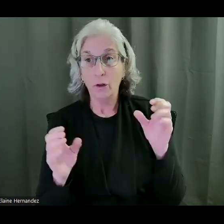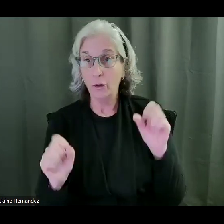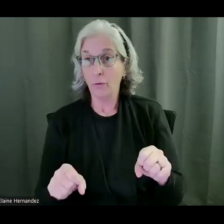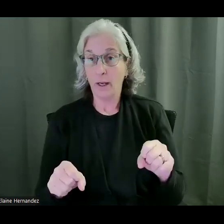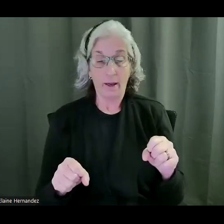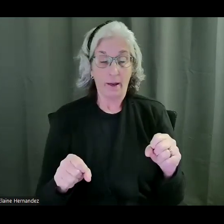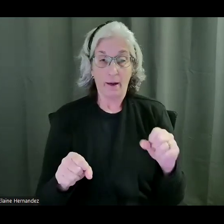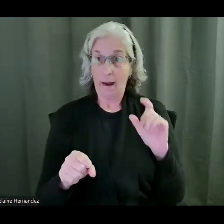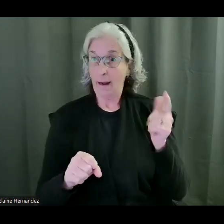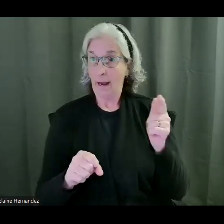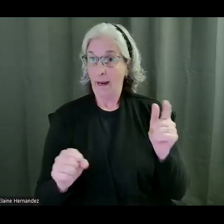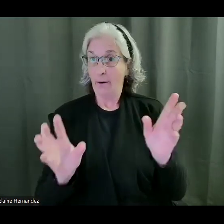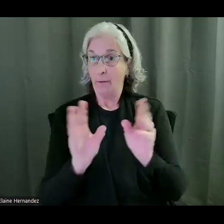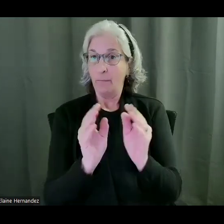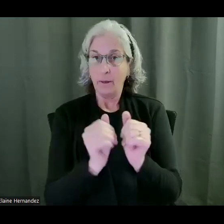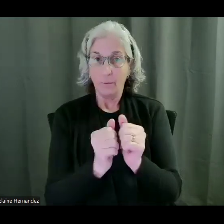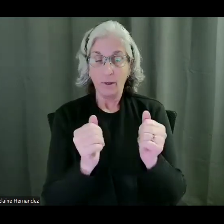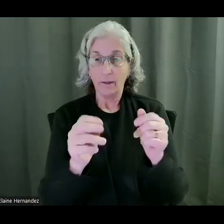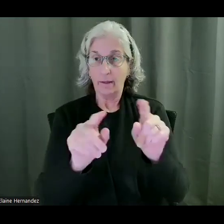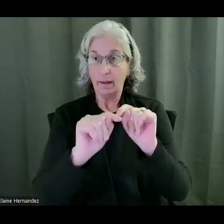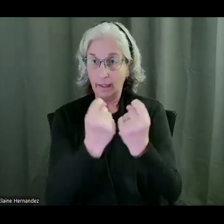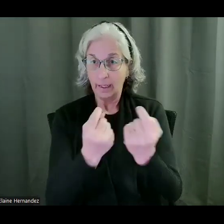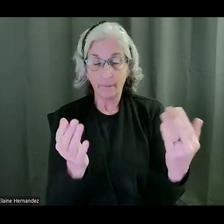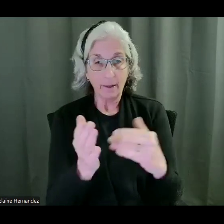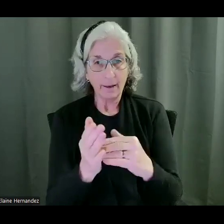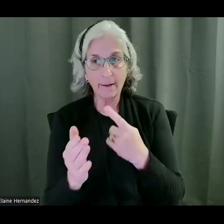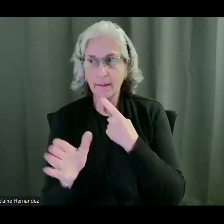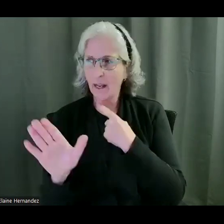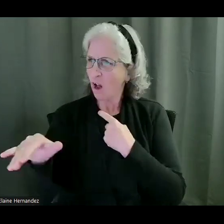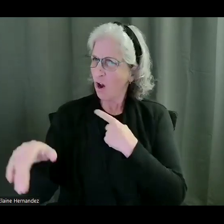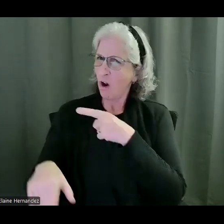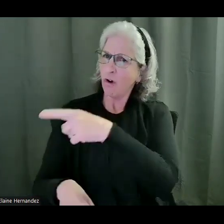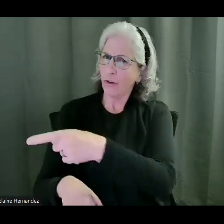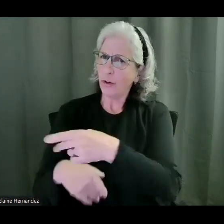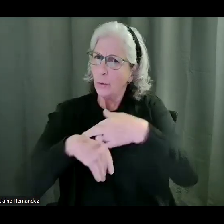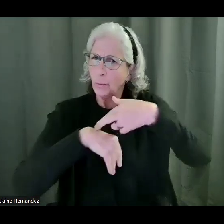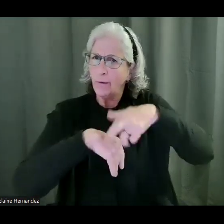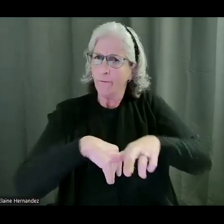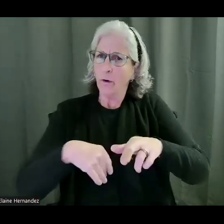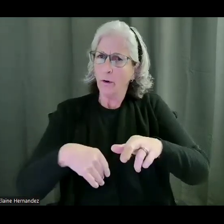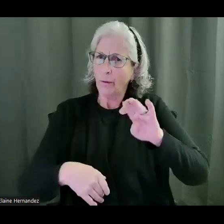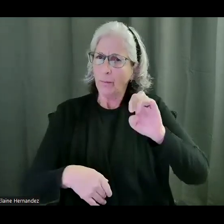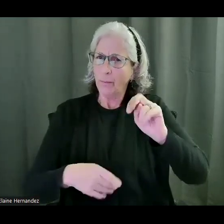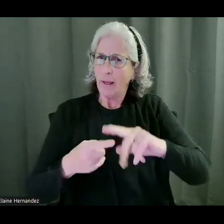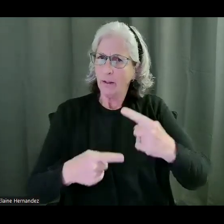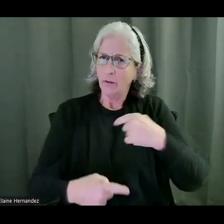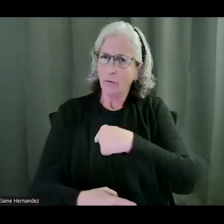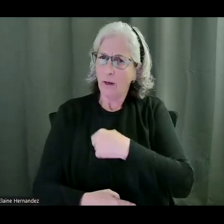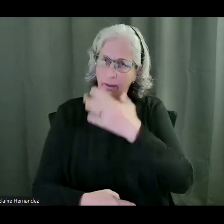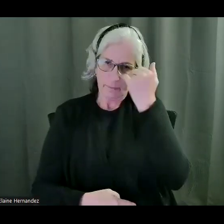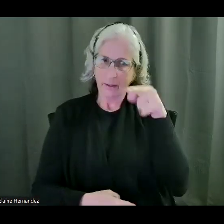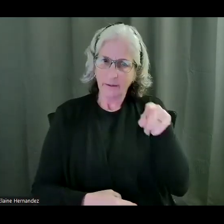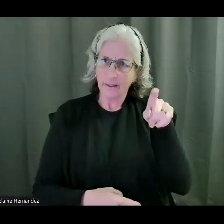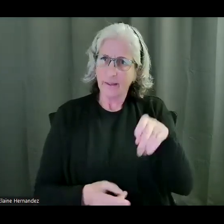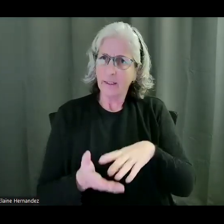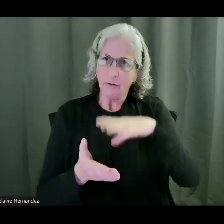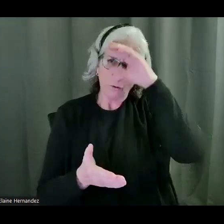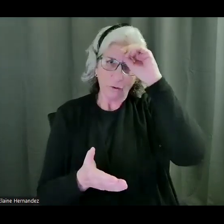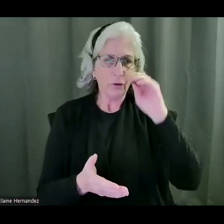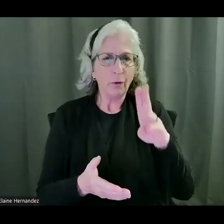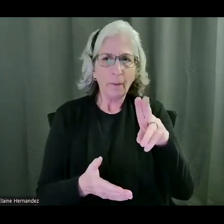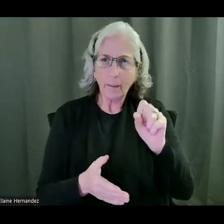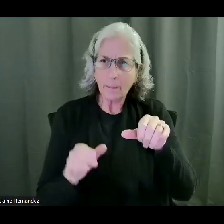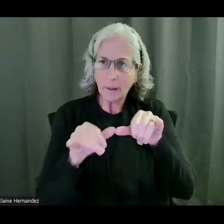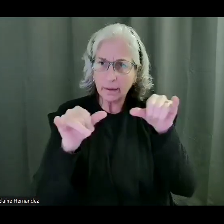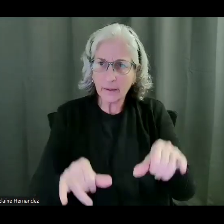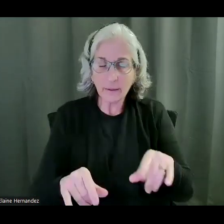and say, hey, you made the referral knowing that Ben needed to learn the bus system, but we've also identified potential needs in these